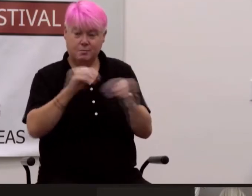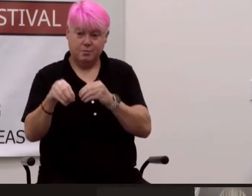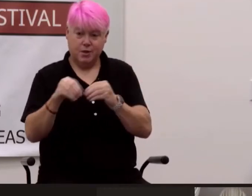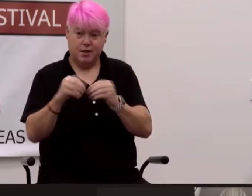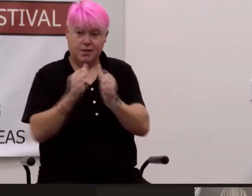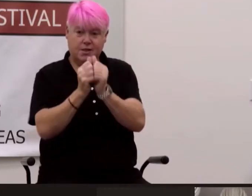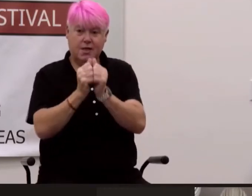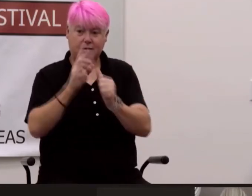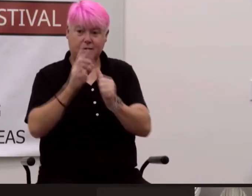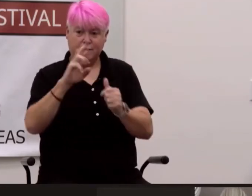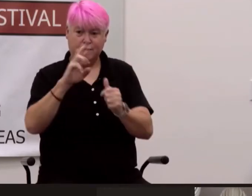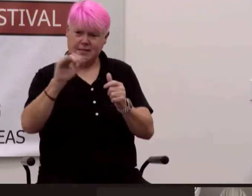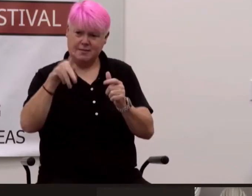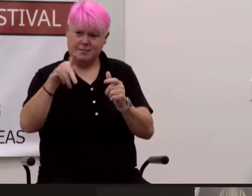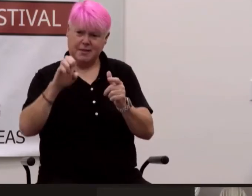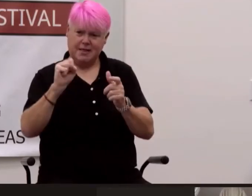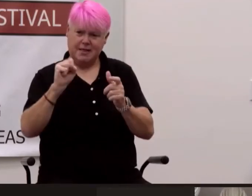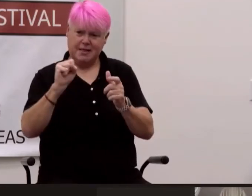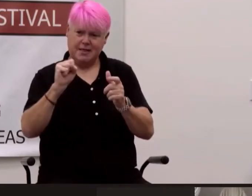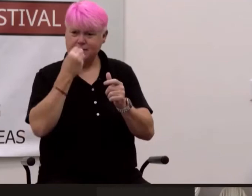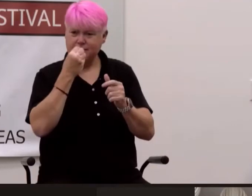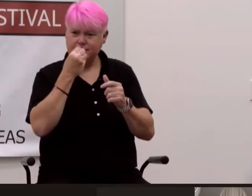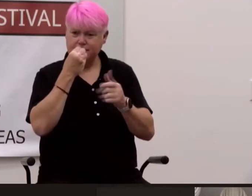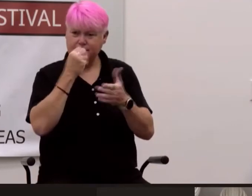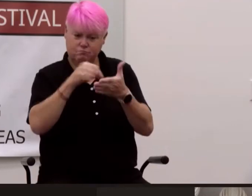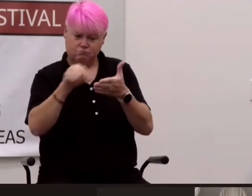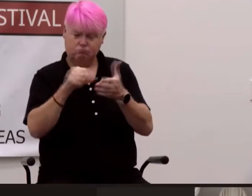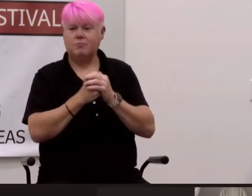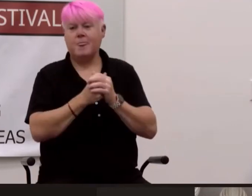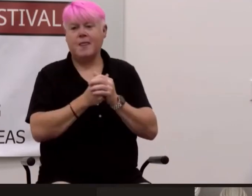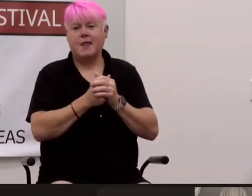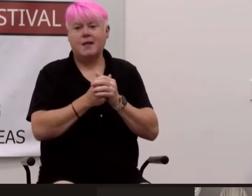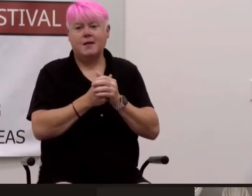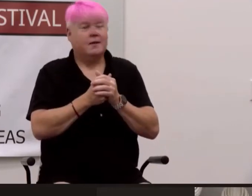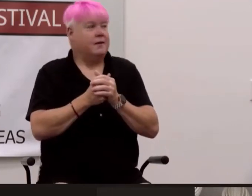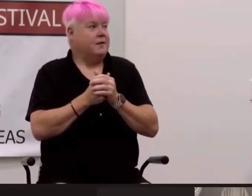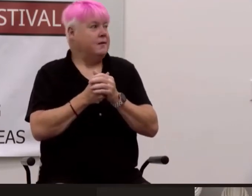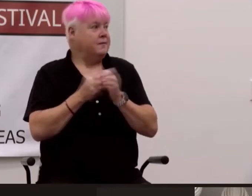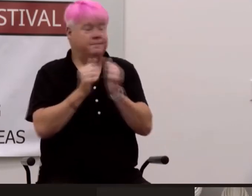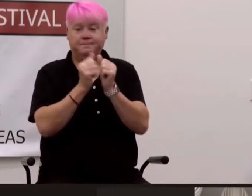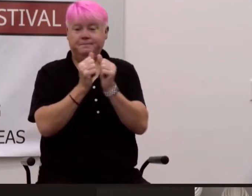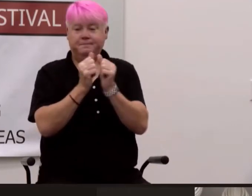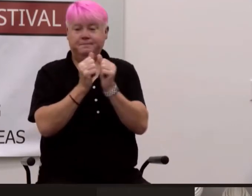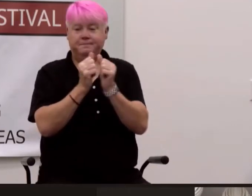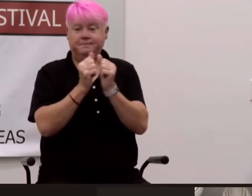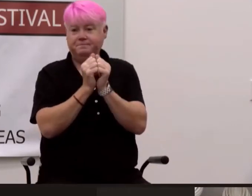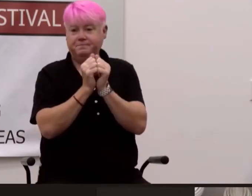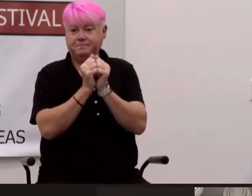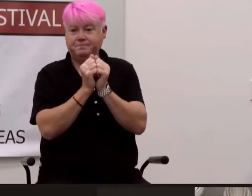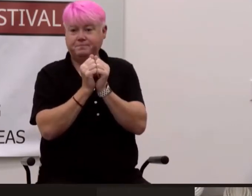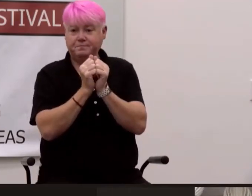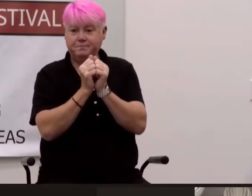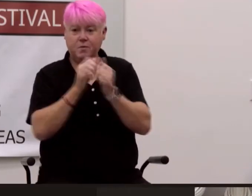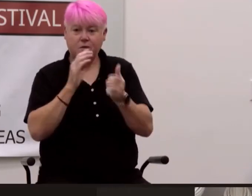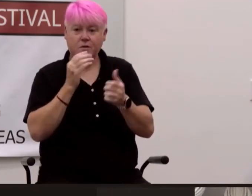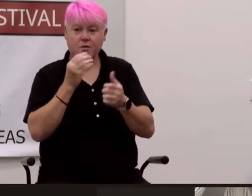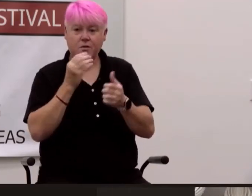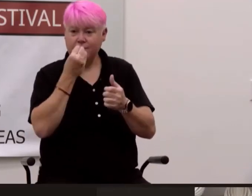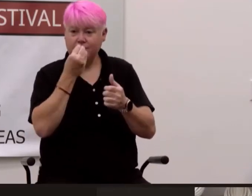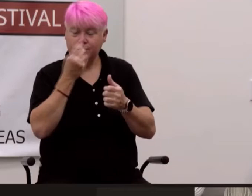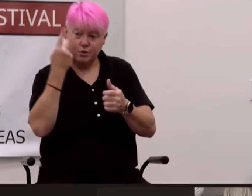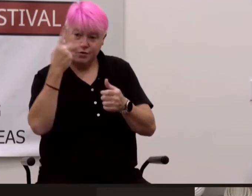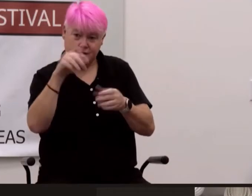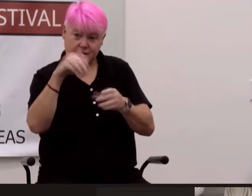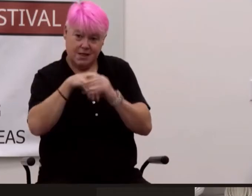but it took us a couple of years to hit our stride with the type of food that you actually see in